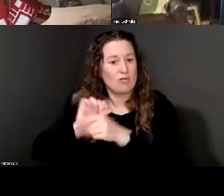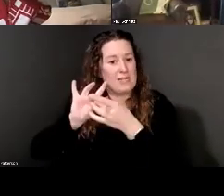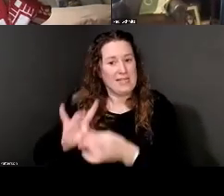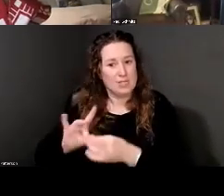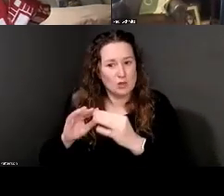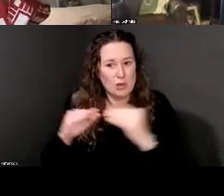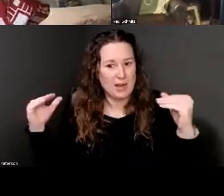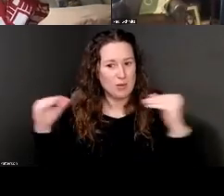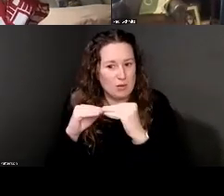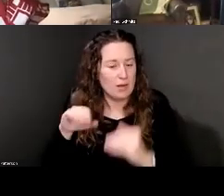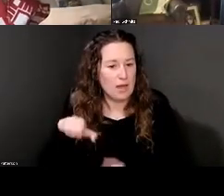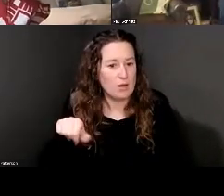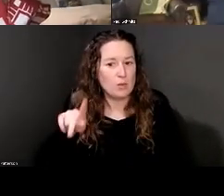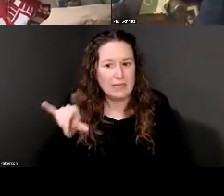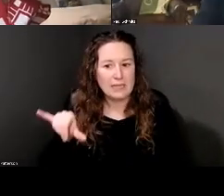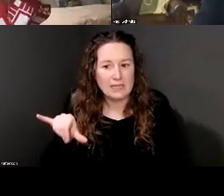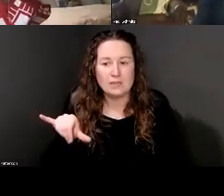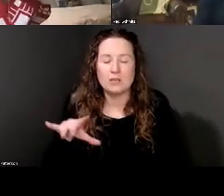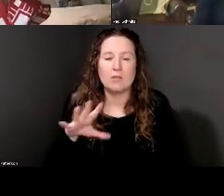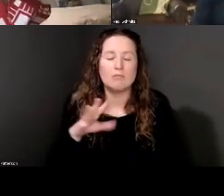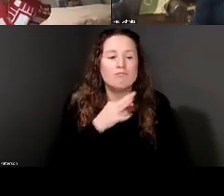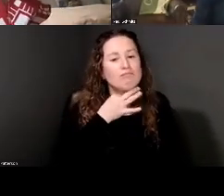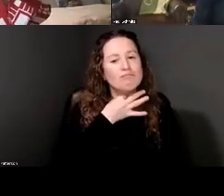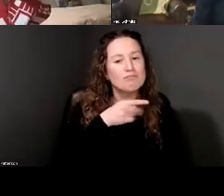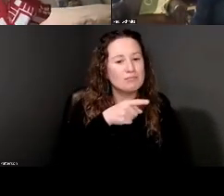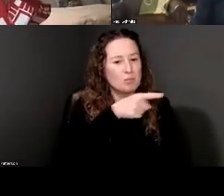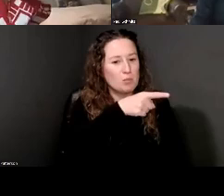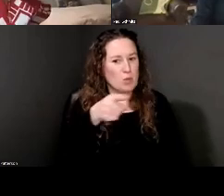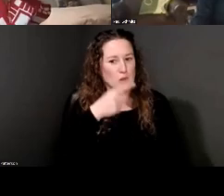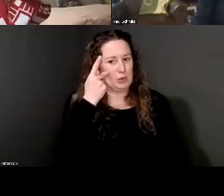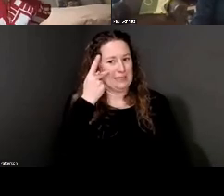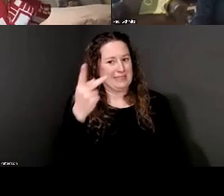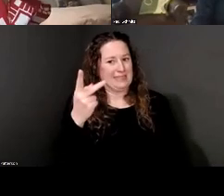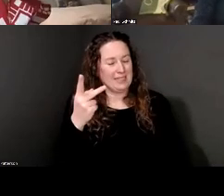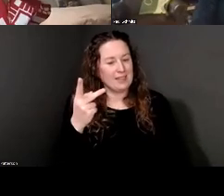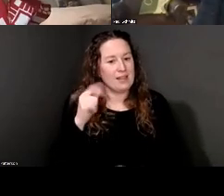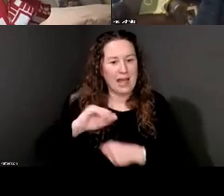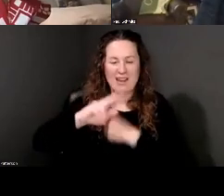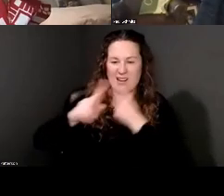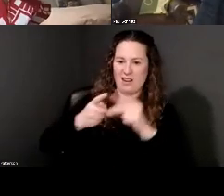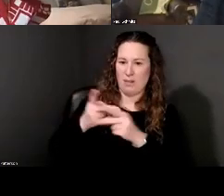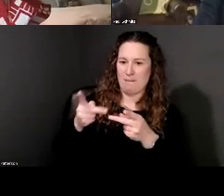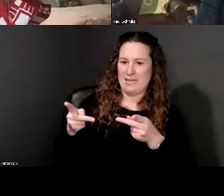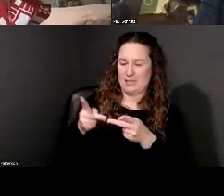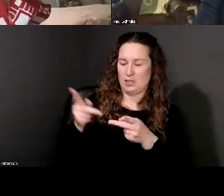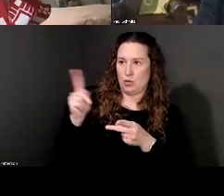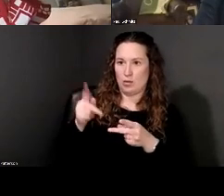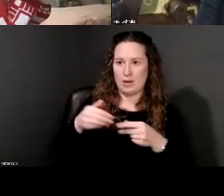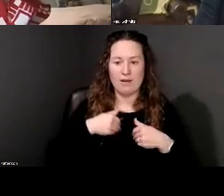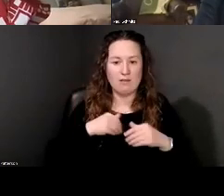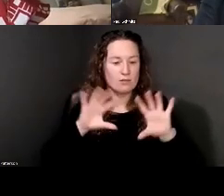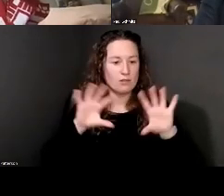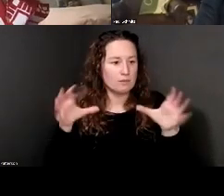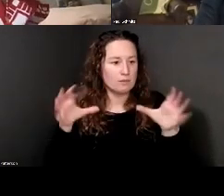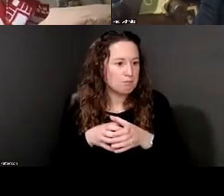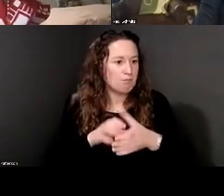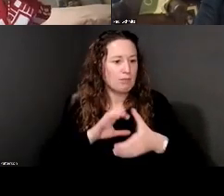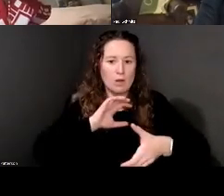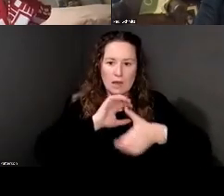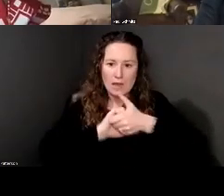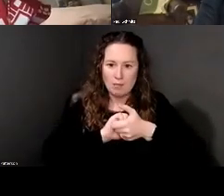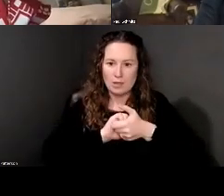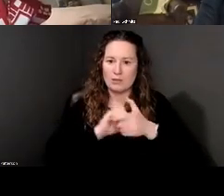love to hear a little bit about what you're seeing in these kinds of places and how coalitions and collaboratives that are committed to this